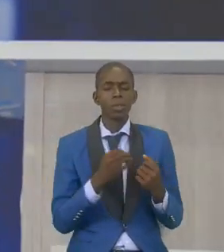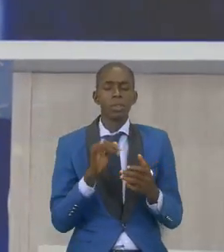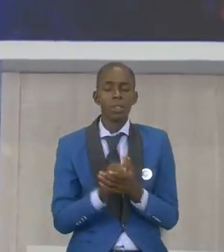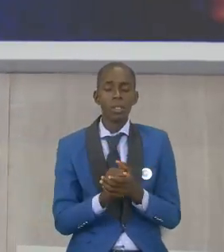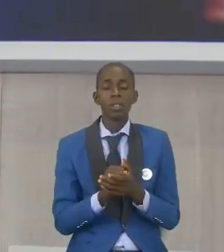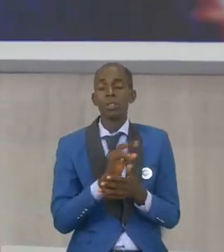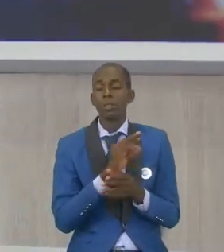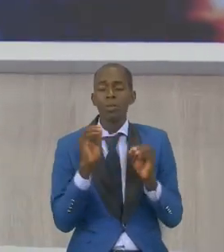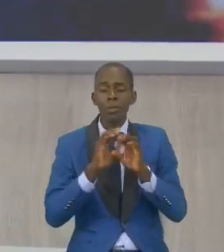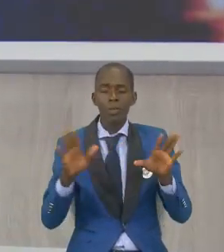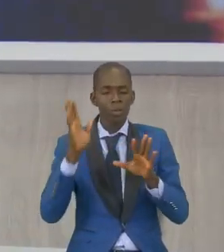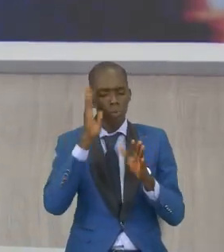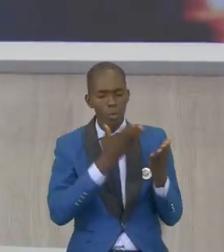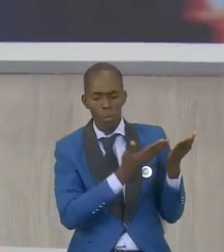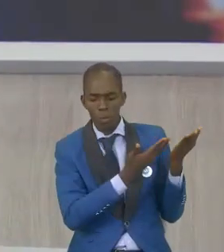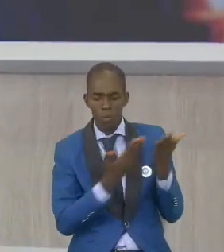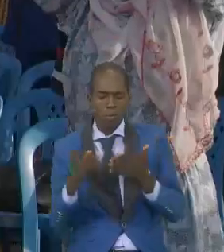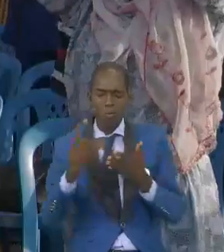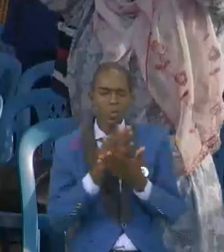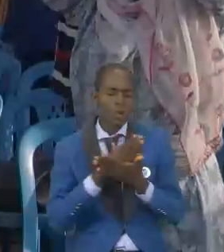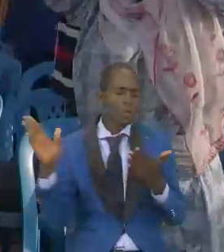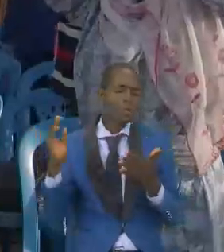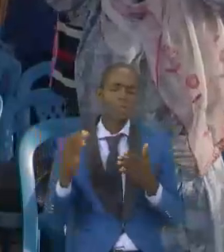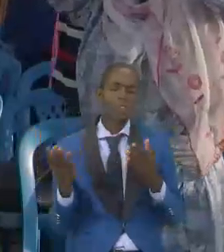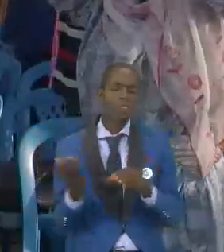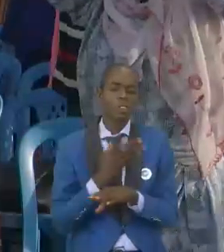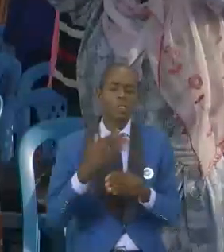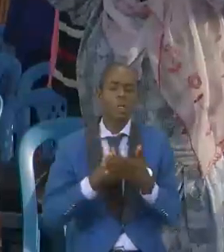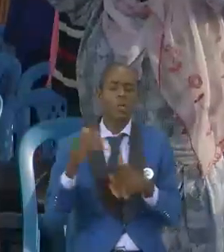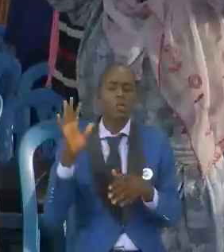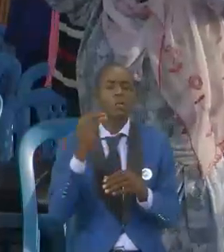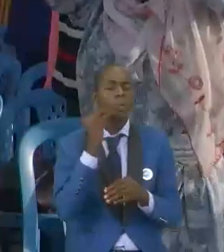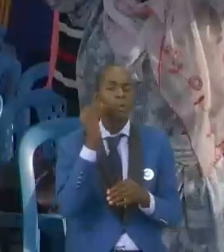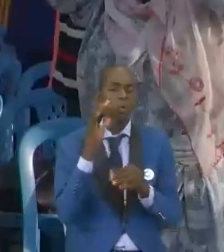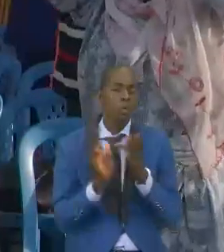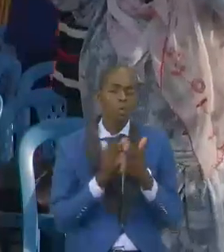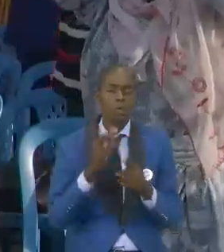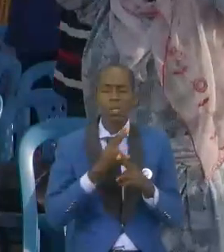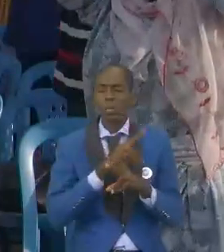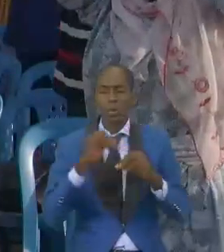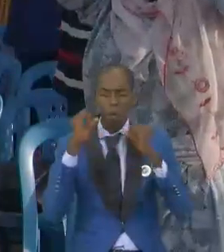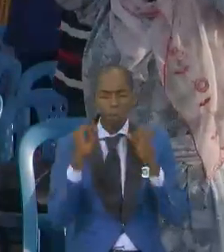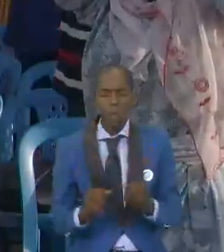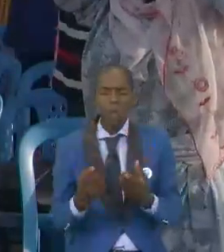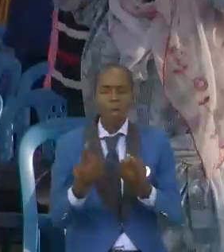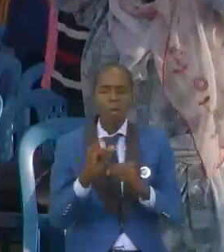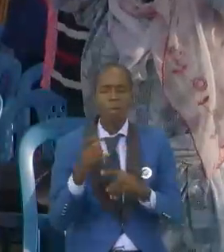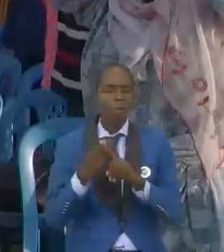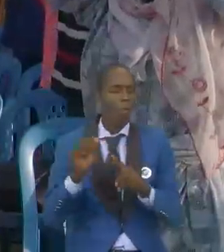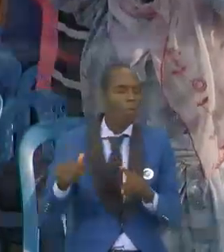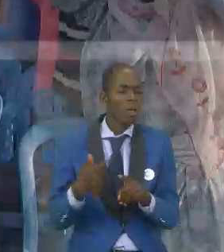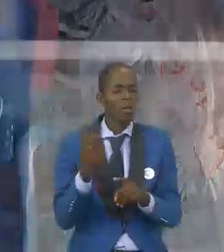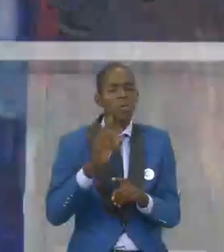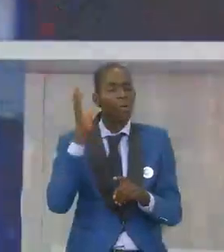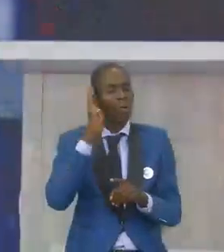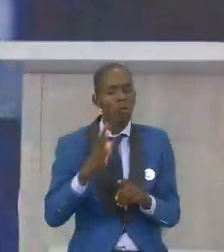will drive you from your matrimonial home. No power coming from anywhere will